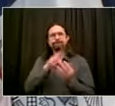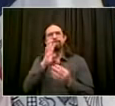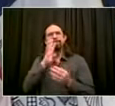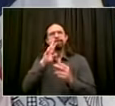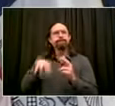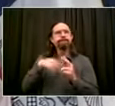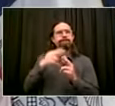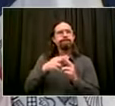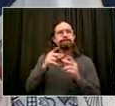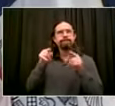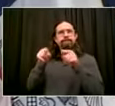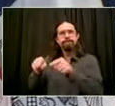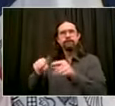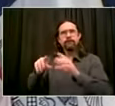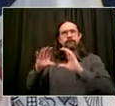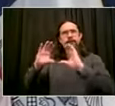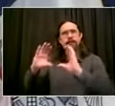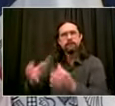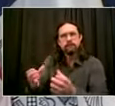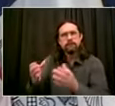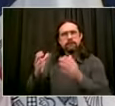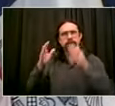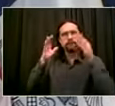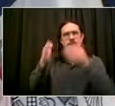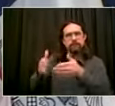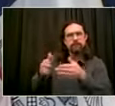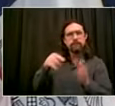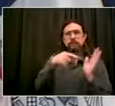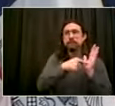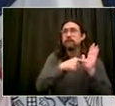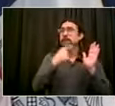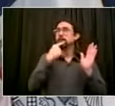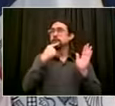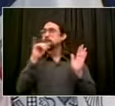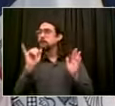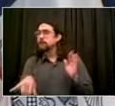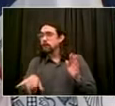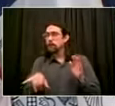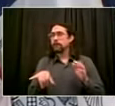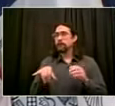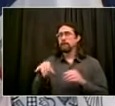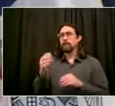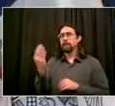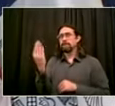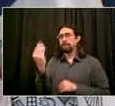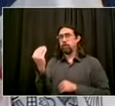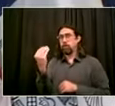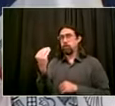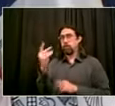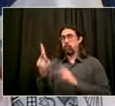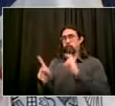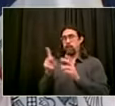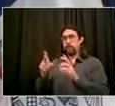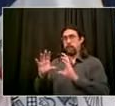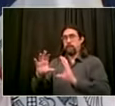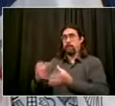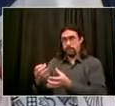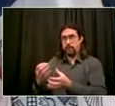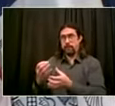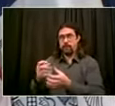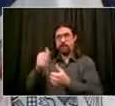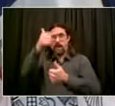TW Local 100 members working for the MTA may have contracted COVID, and 90% if you're getting the virus at work. This